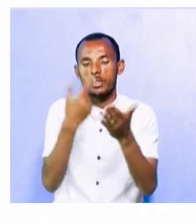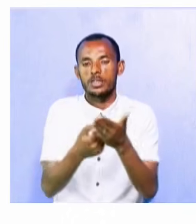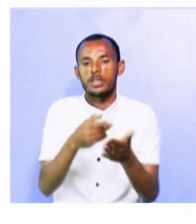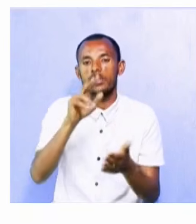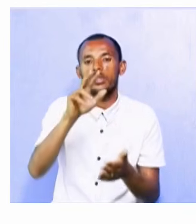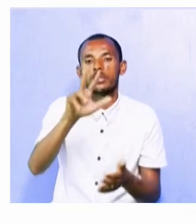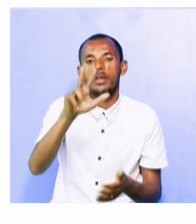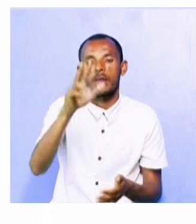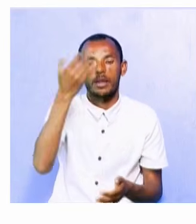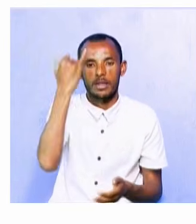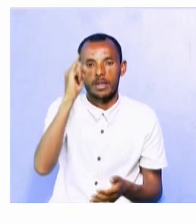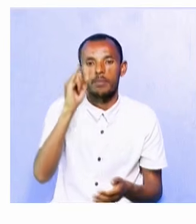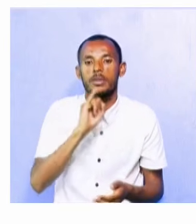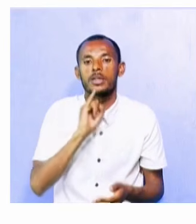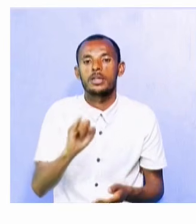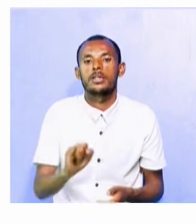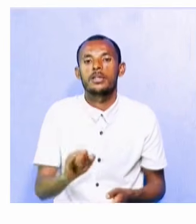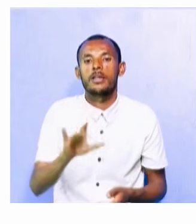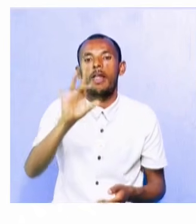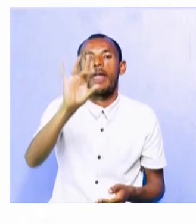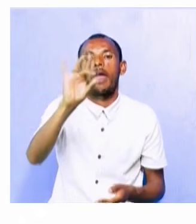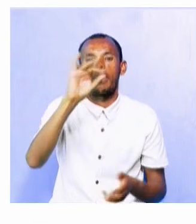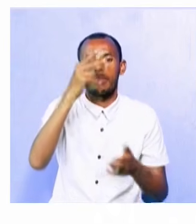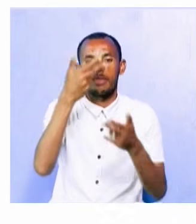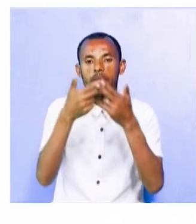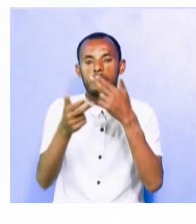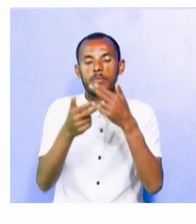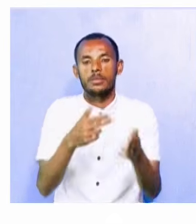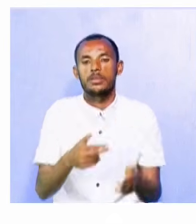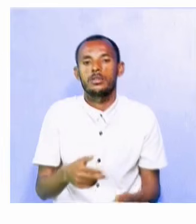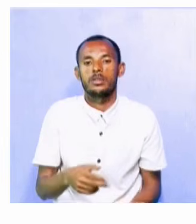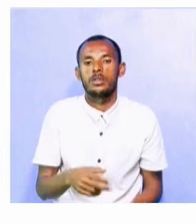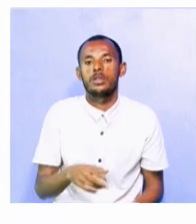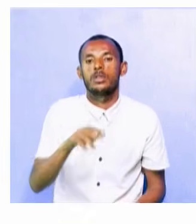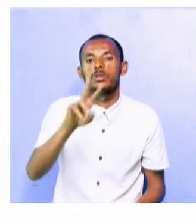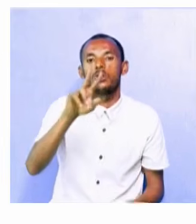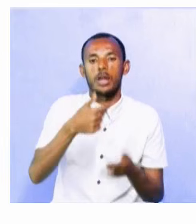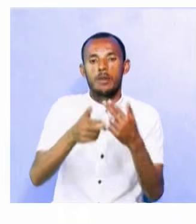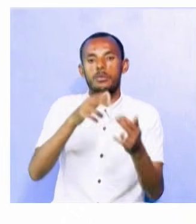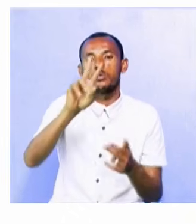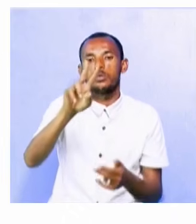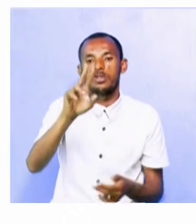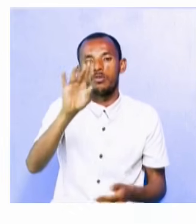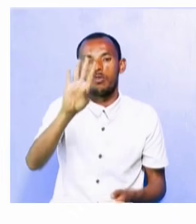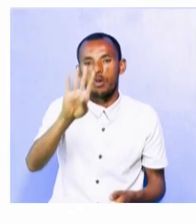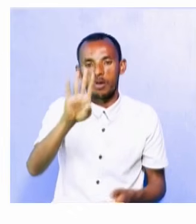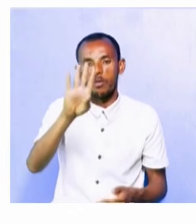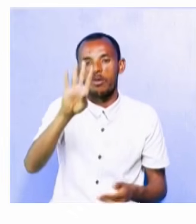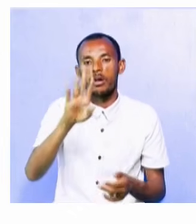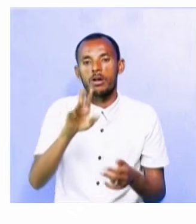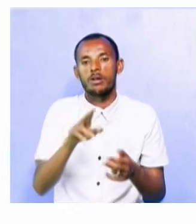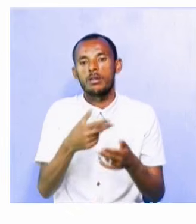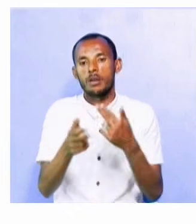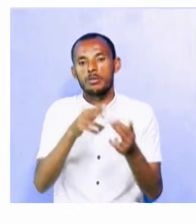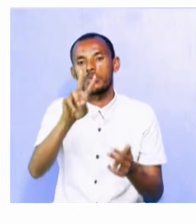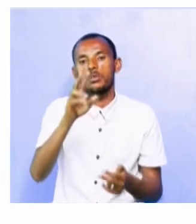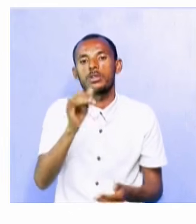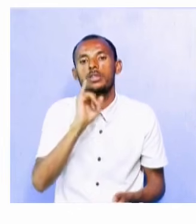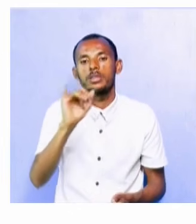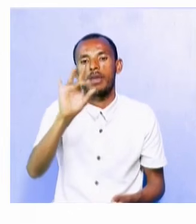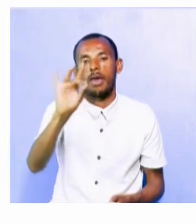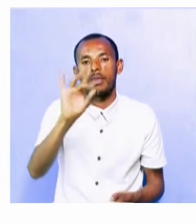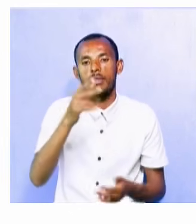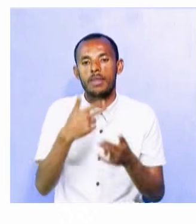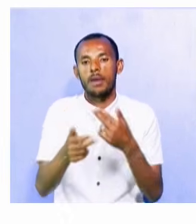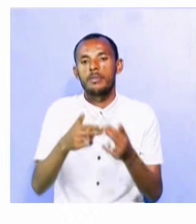terms becomes 8 times 2 times 2 is 4, 4 times 2 is 8. So this x